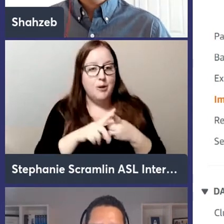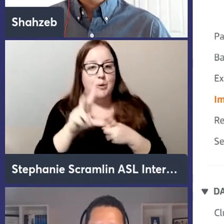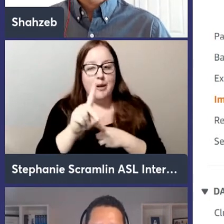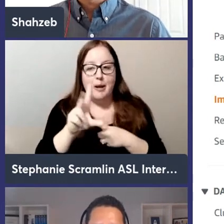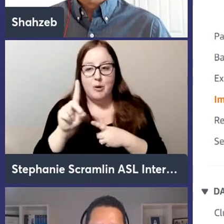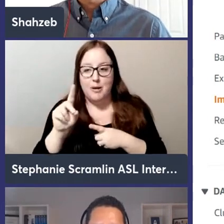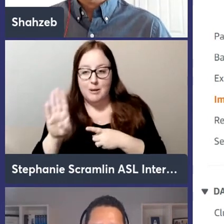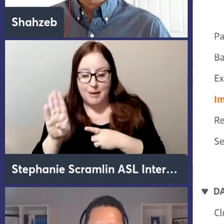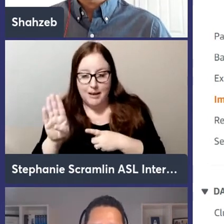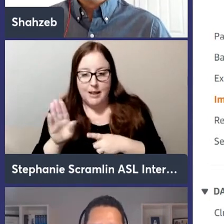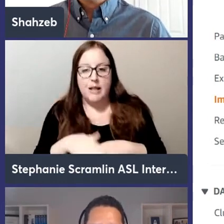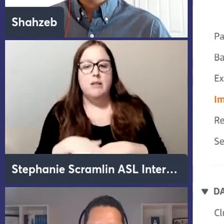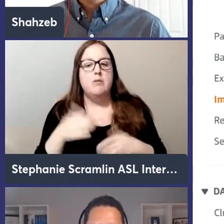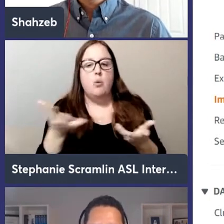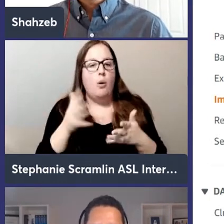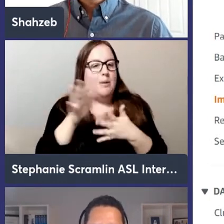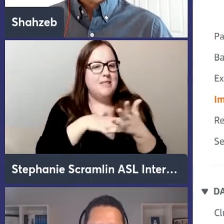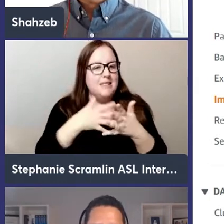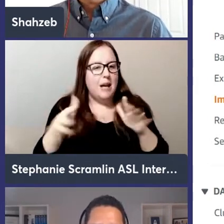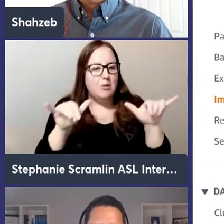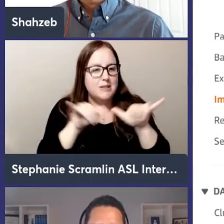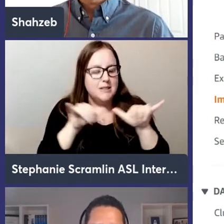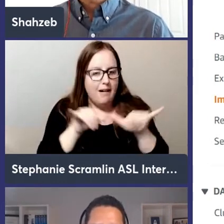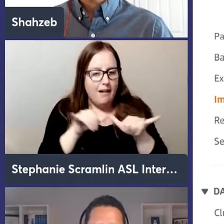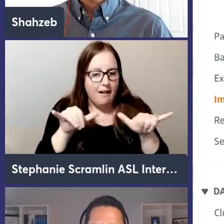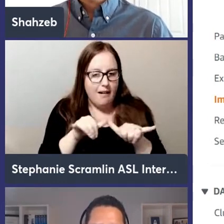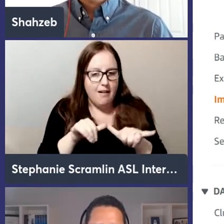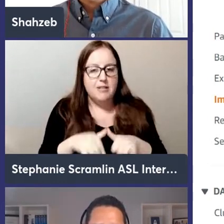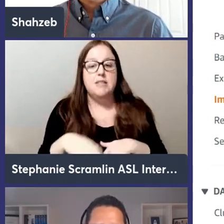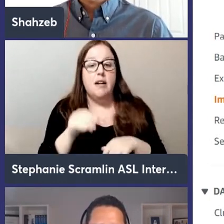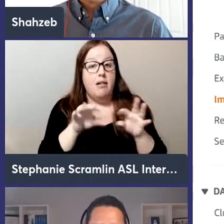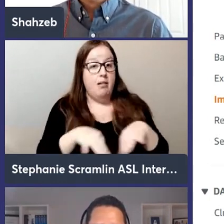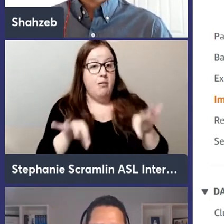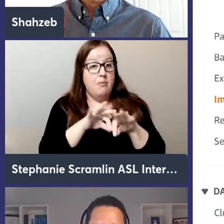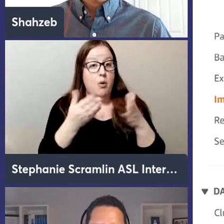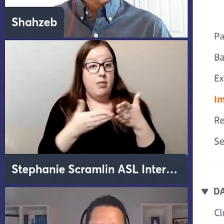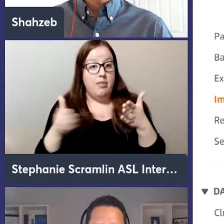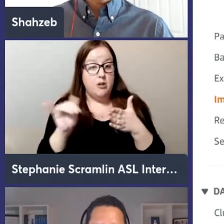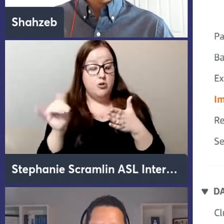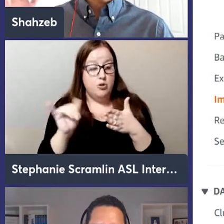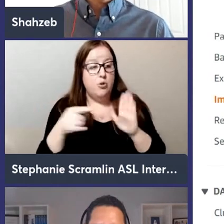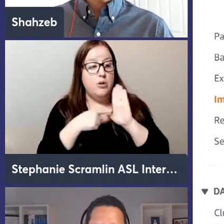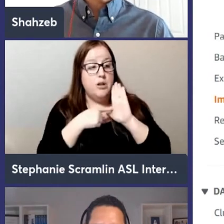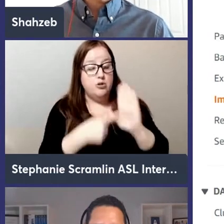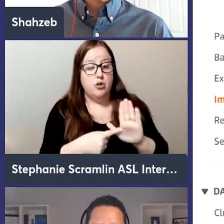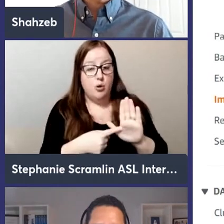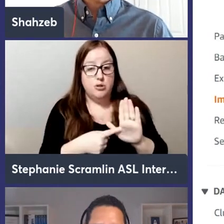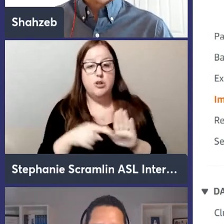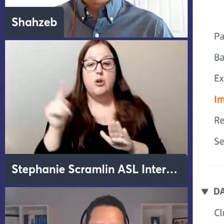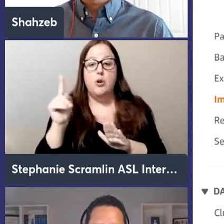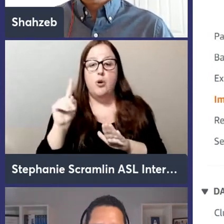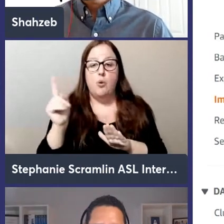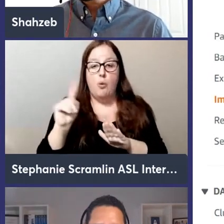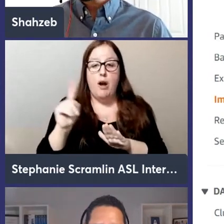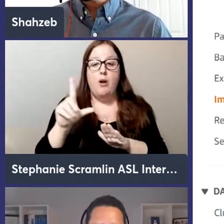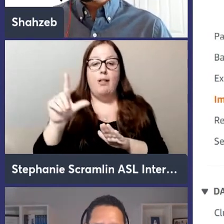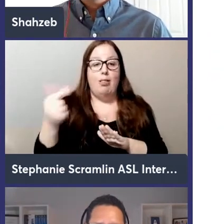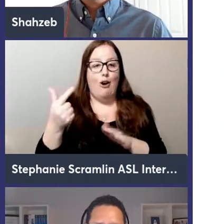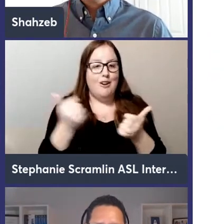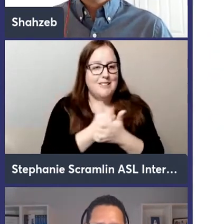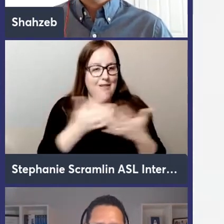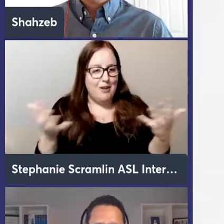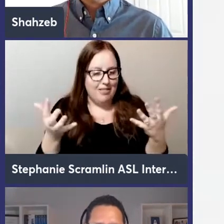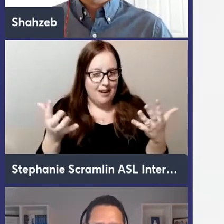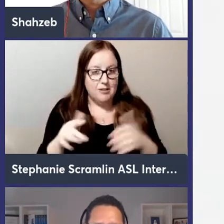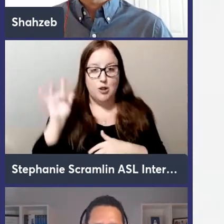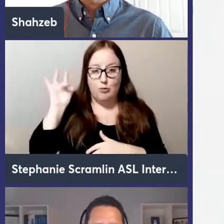DynamoDB, what was the table size. And the important thing here is that it shows you where it logged everything. So I'm